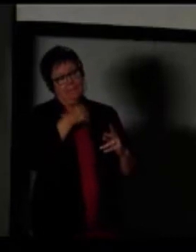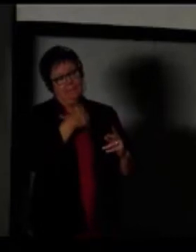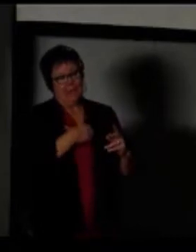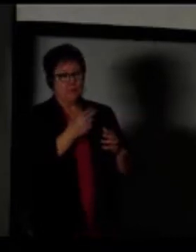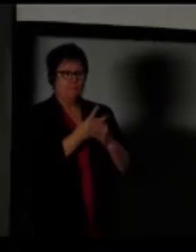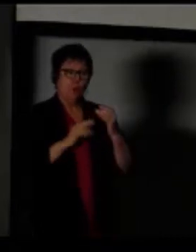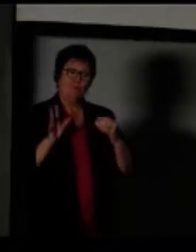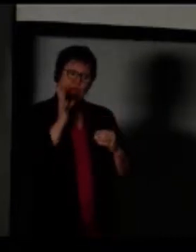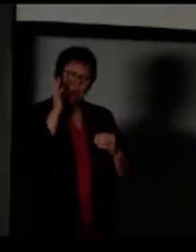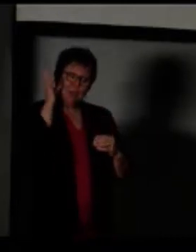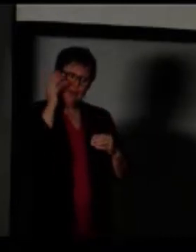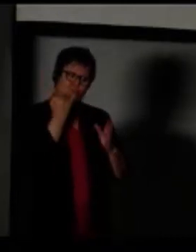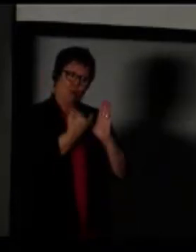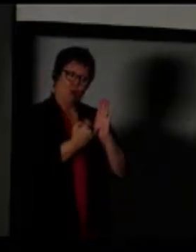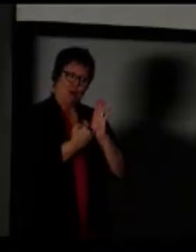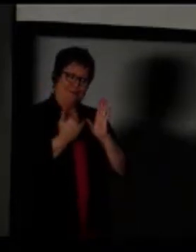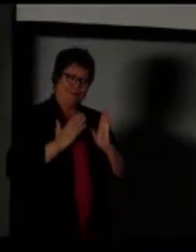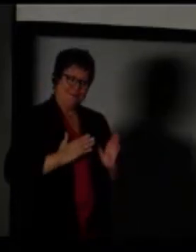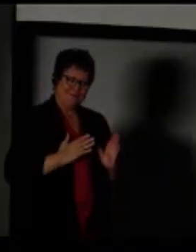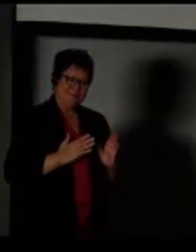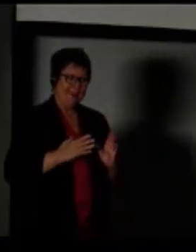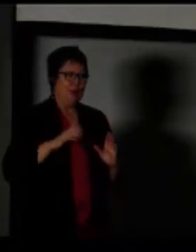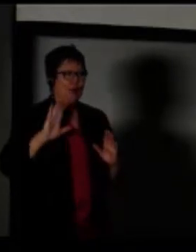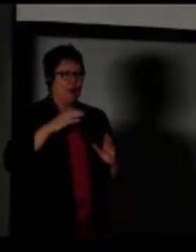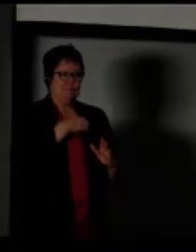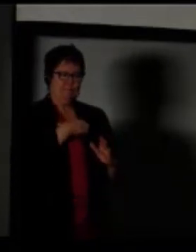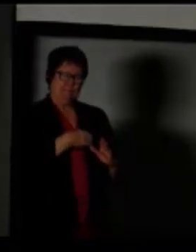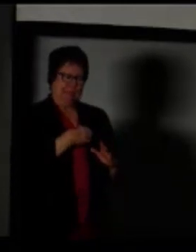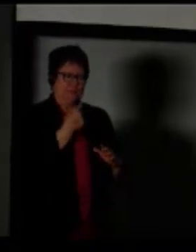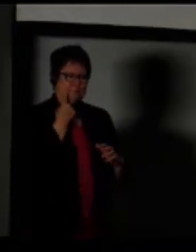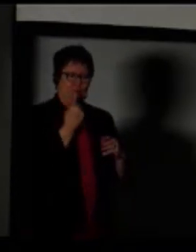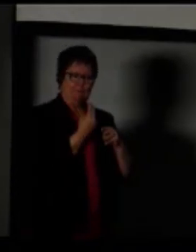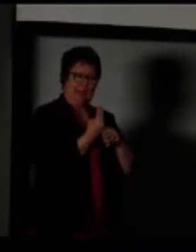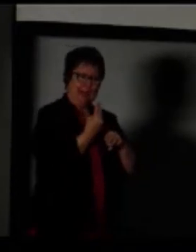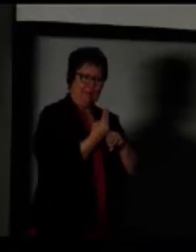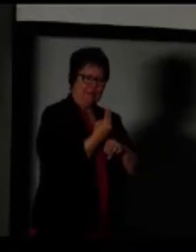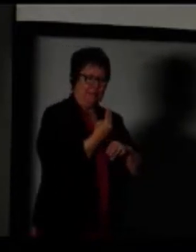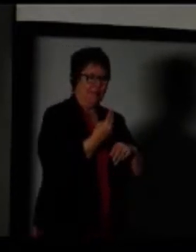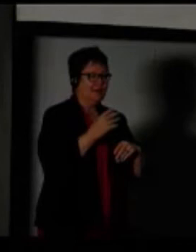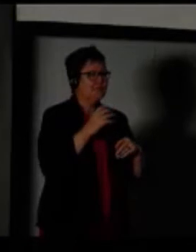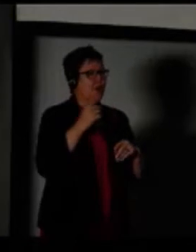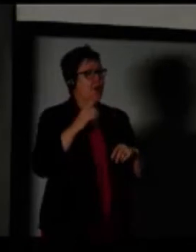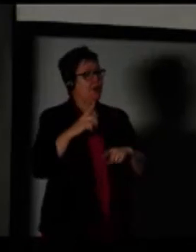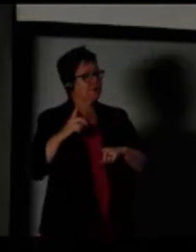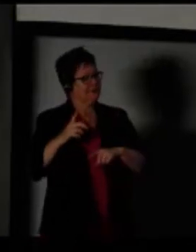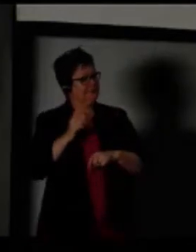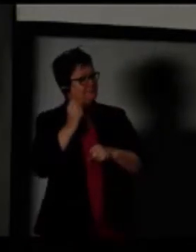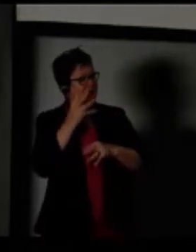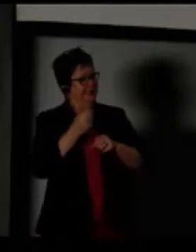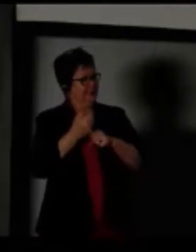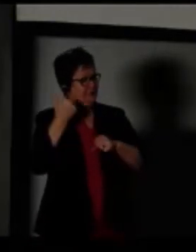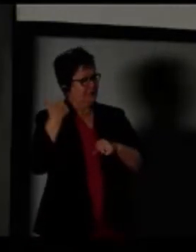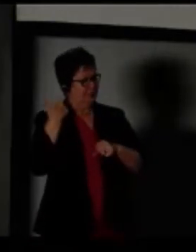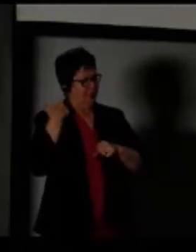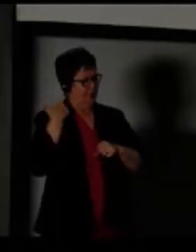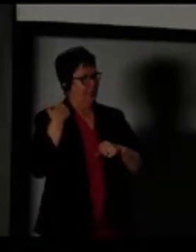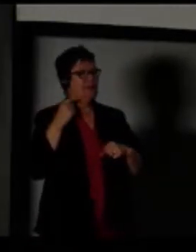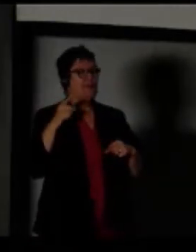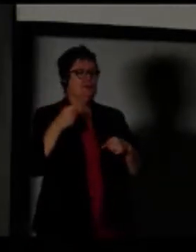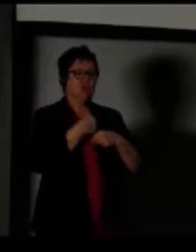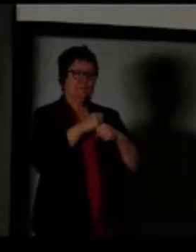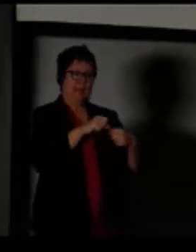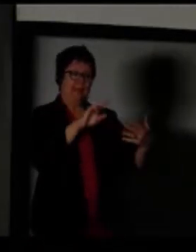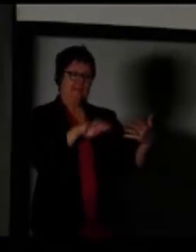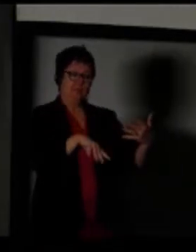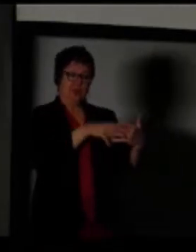were artists, and she has a passion for math. So years ago, she told me, she made a